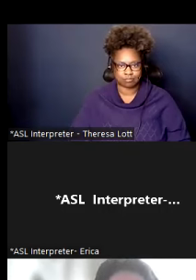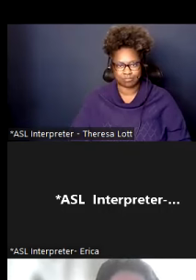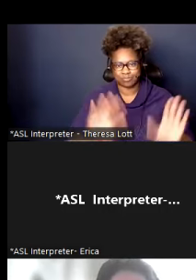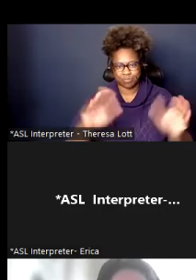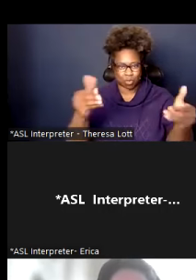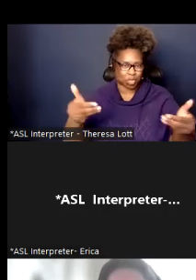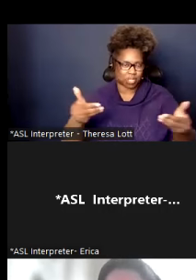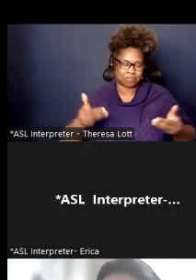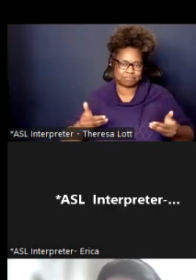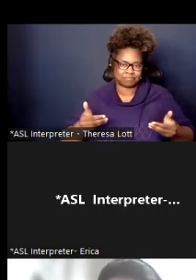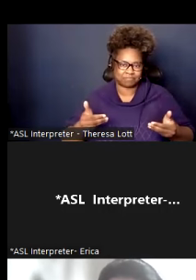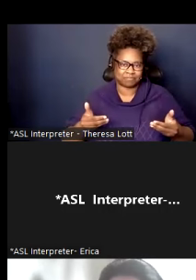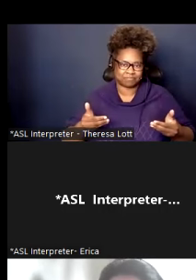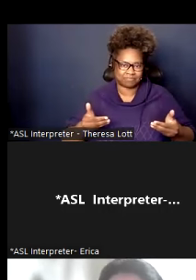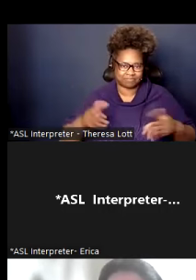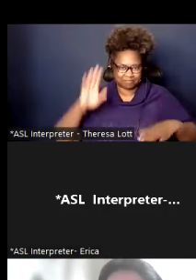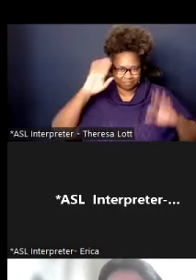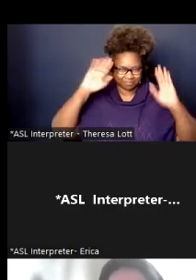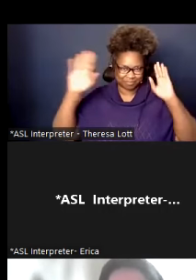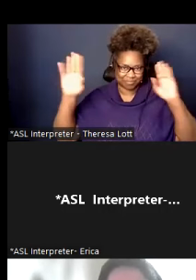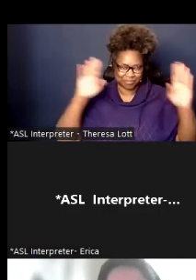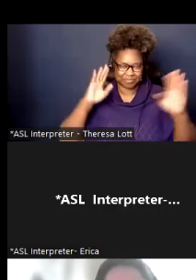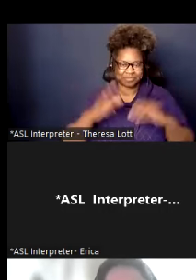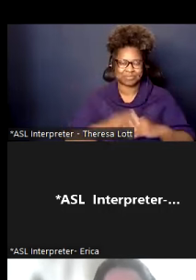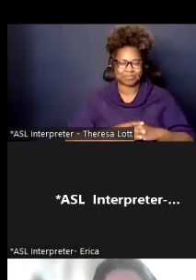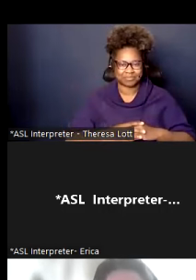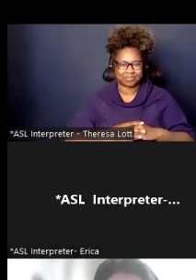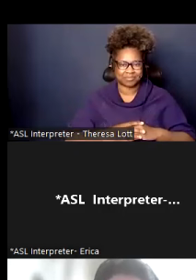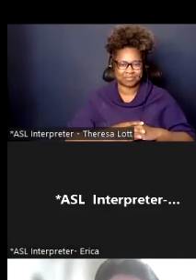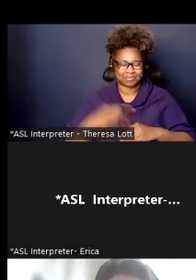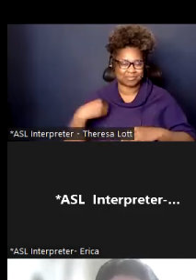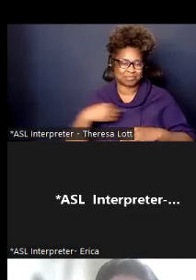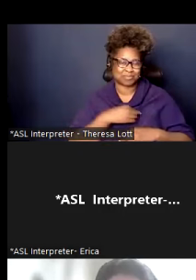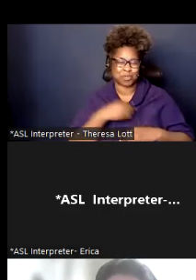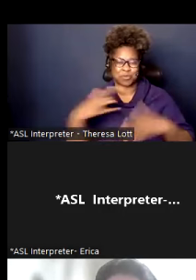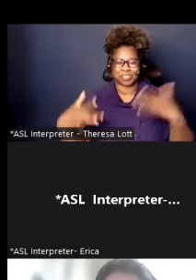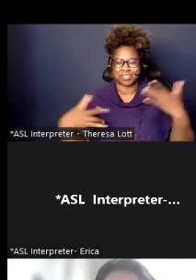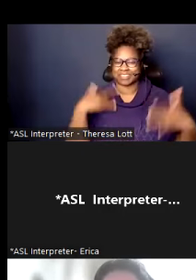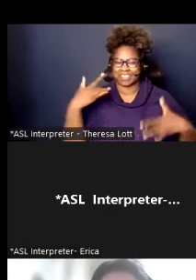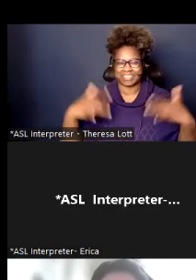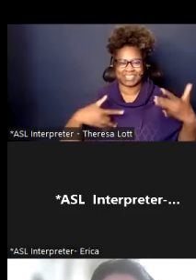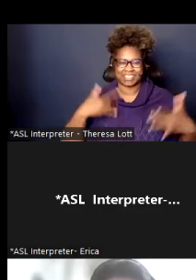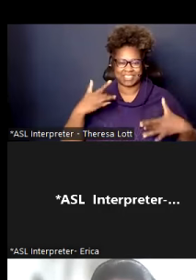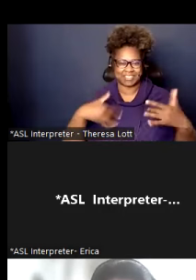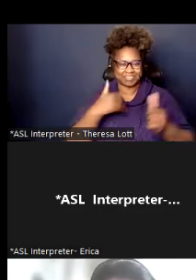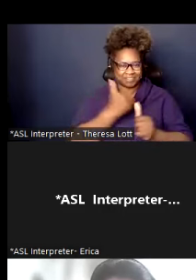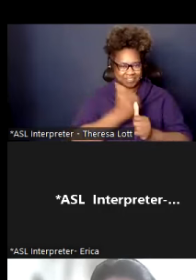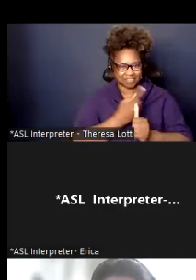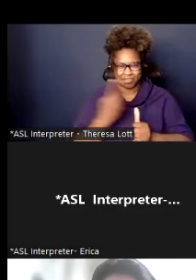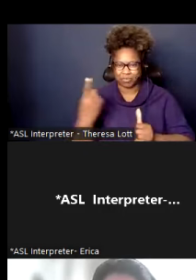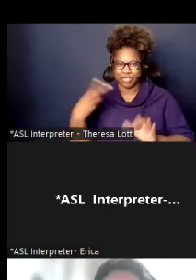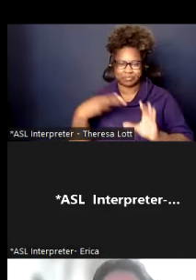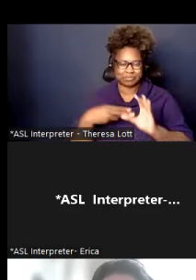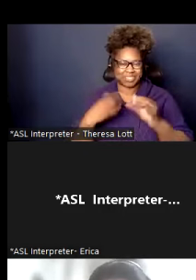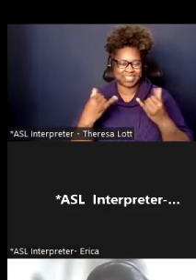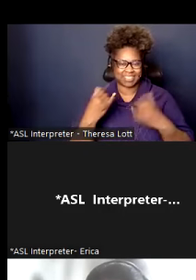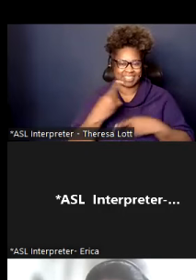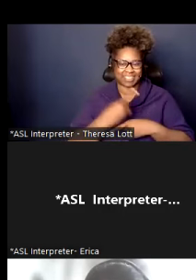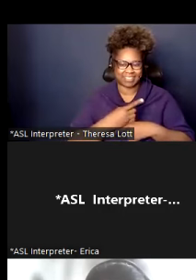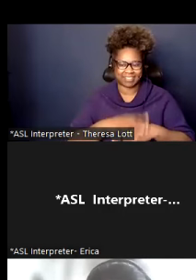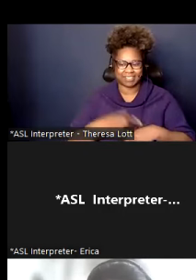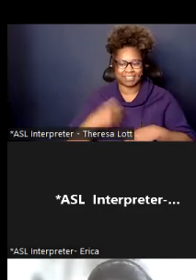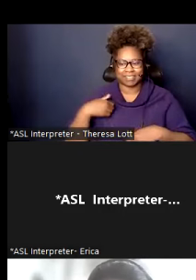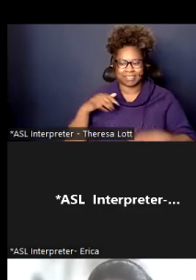Welcome, bienvenidos. We are very excited to have everyone here today. I'm